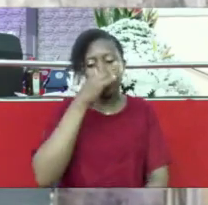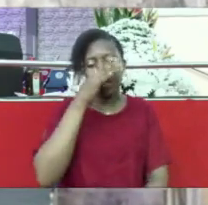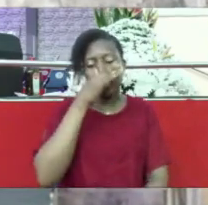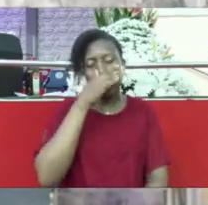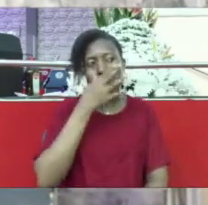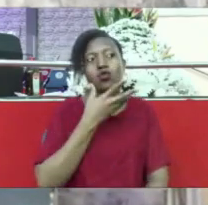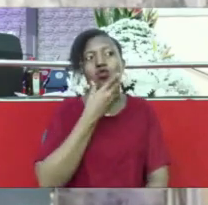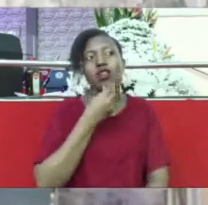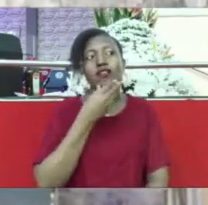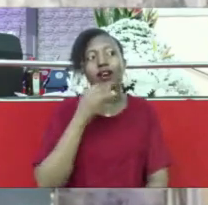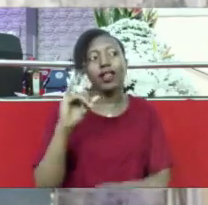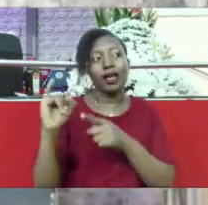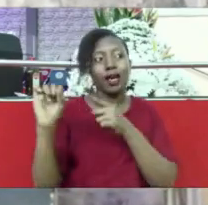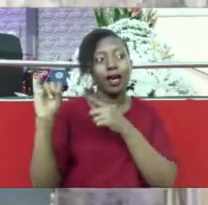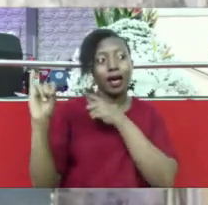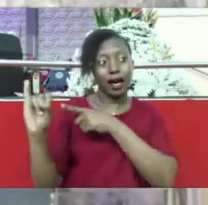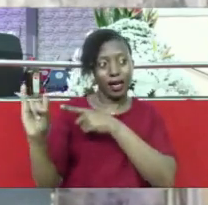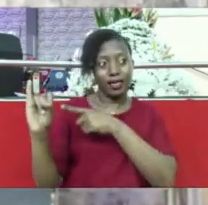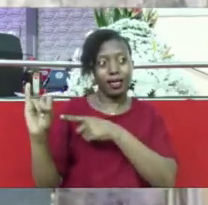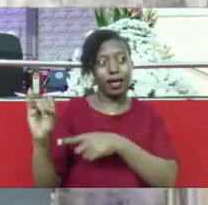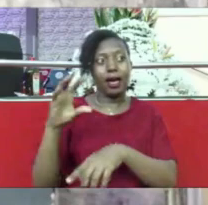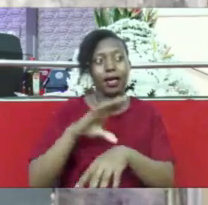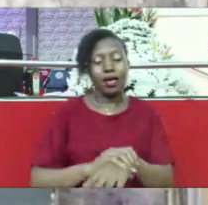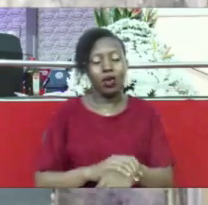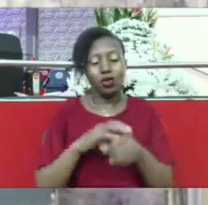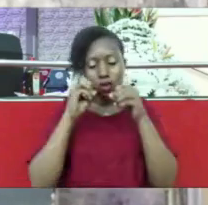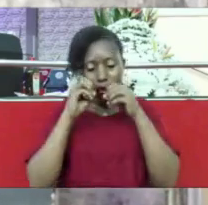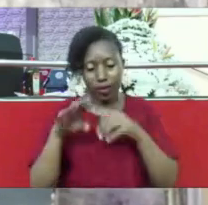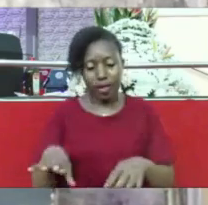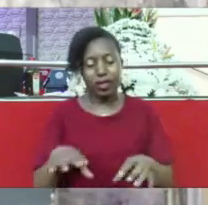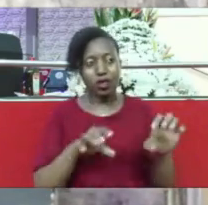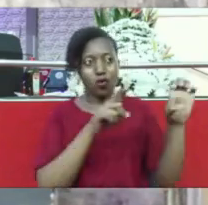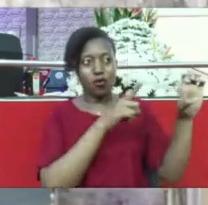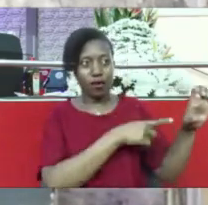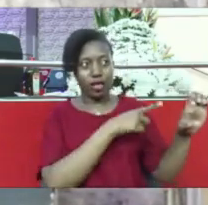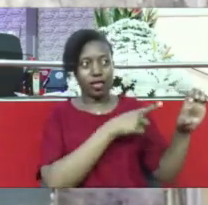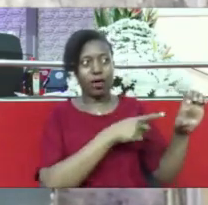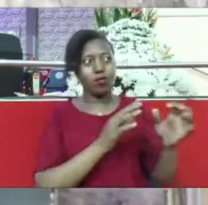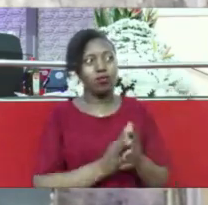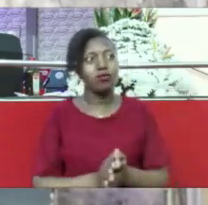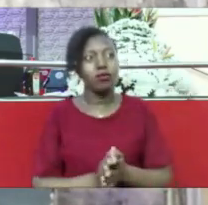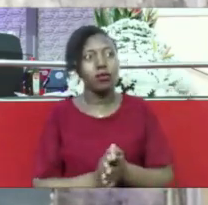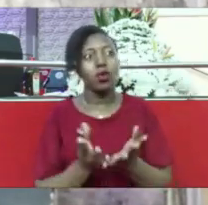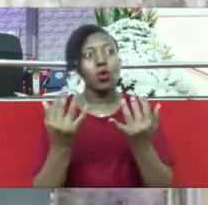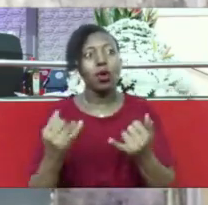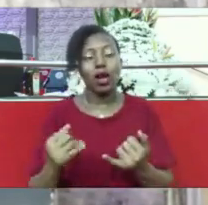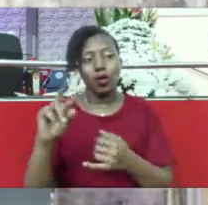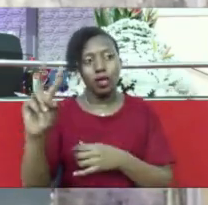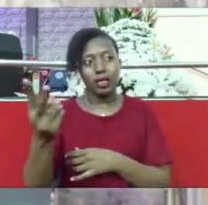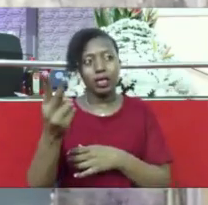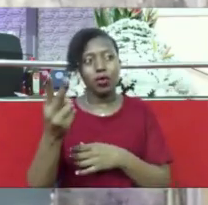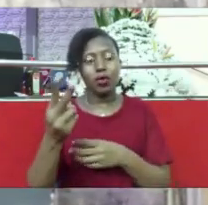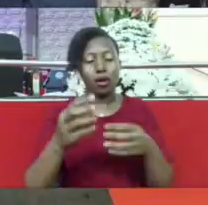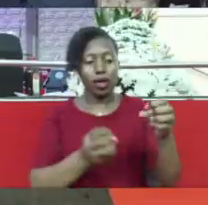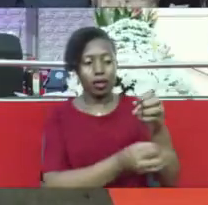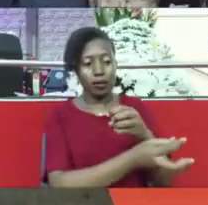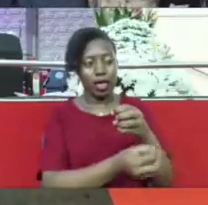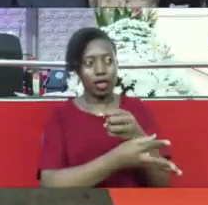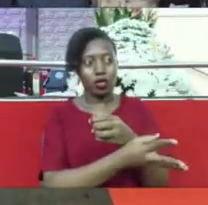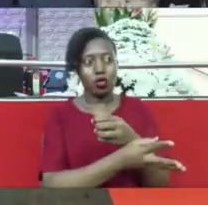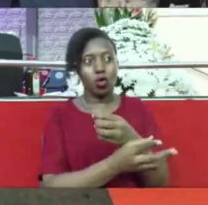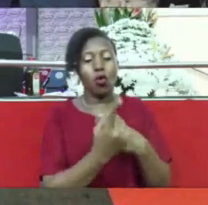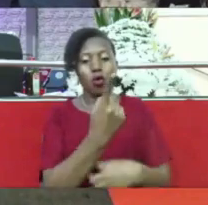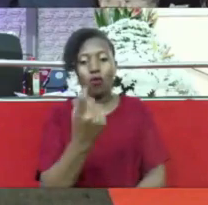Yakobo akamdanganya baba yake na akapata baraka ya Esau. Now, the second definition of a worm. Tafsiri ya pili ya mdudu